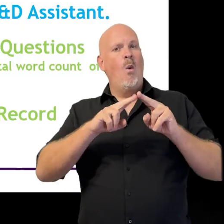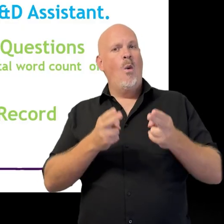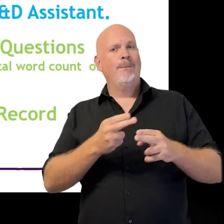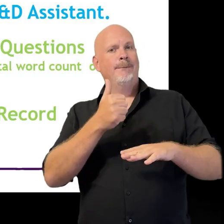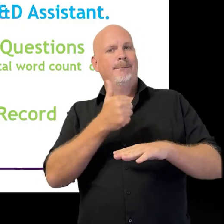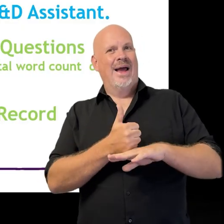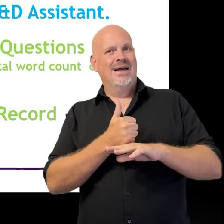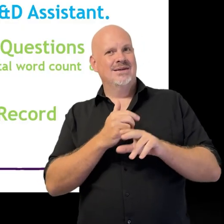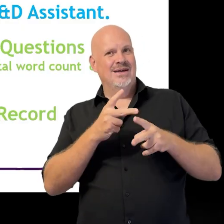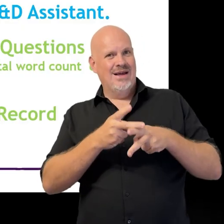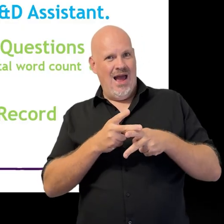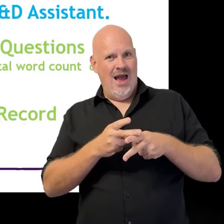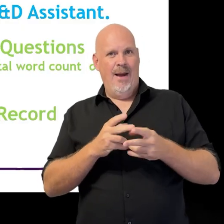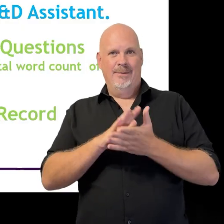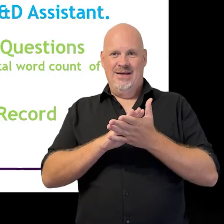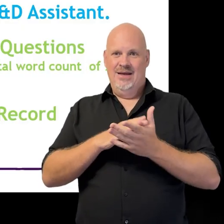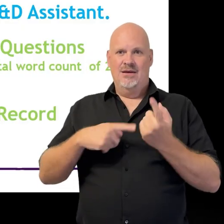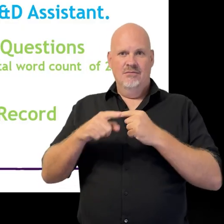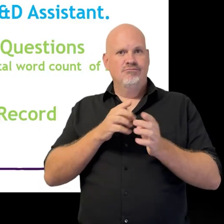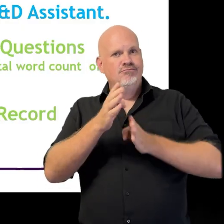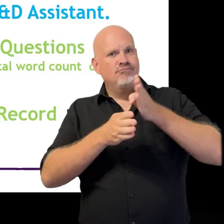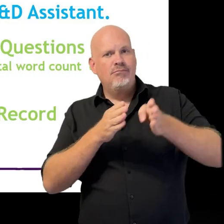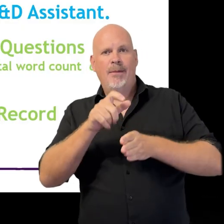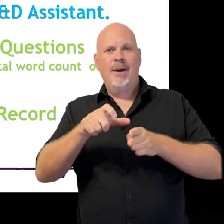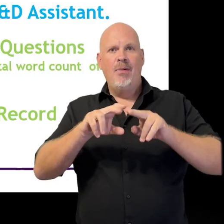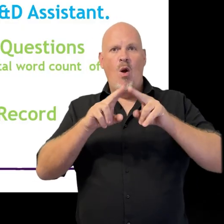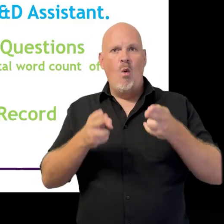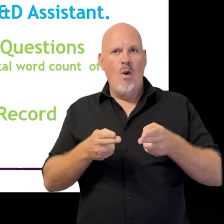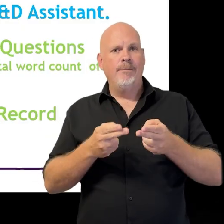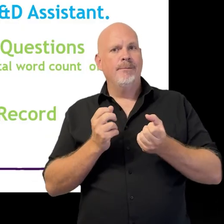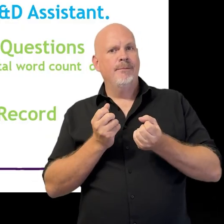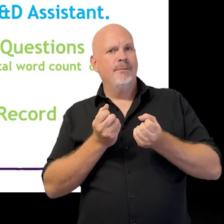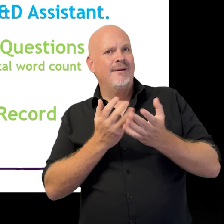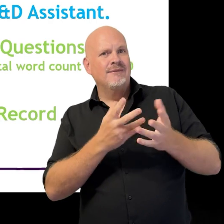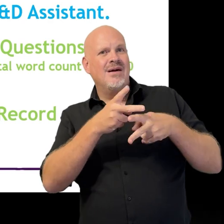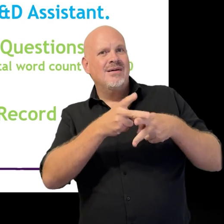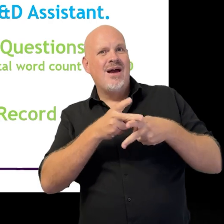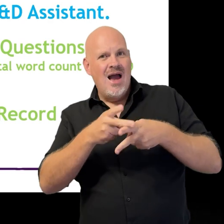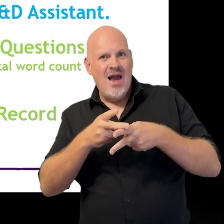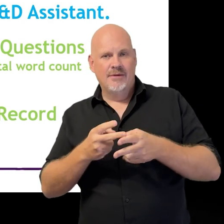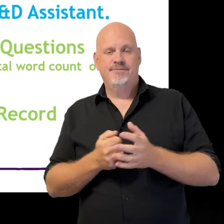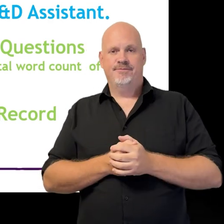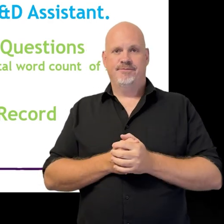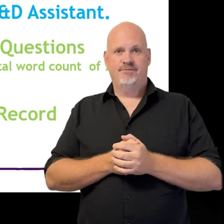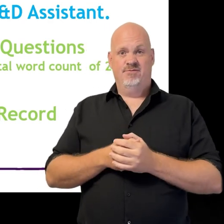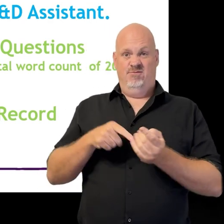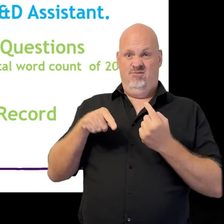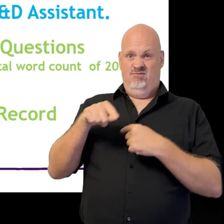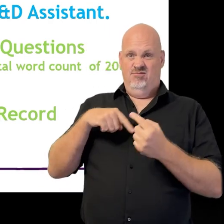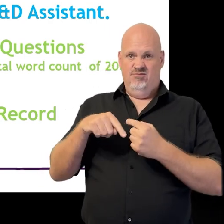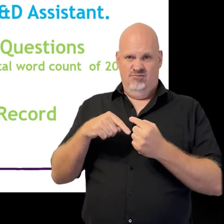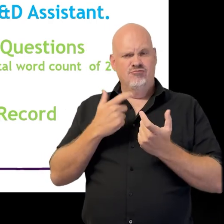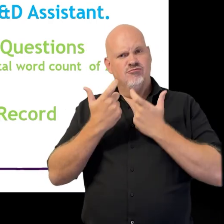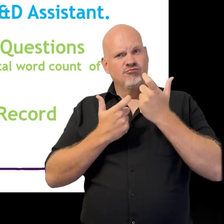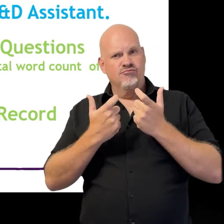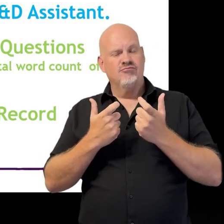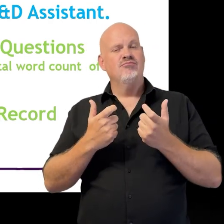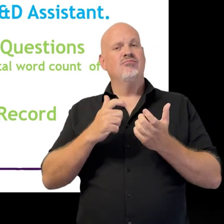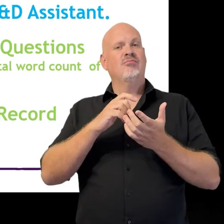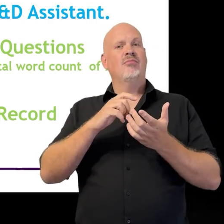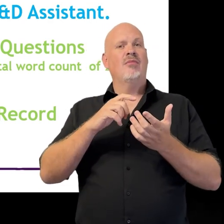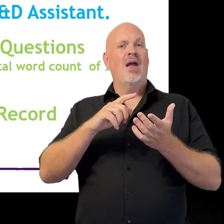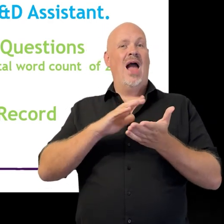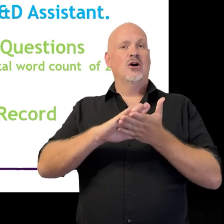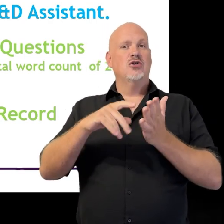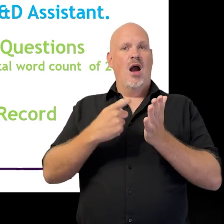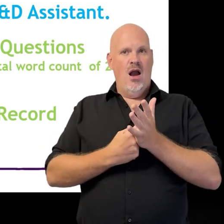2,000 words, plus or minus 10%. So you've got 2,000 words, you've got approximately 500 words per question. You don't